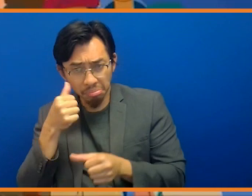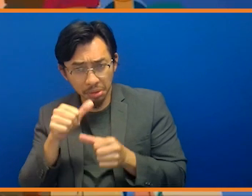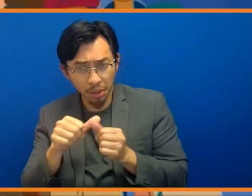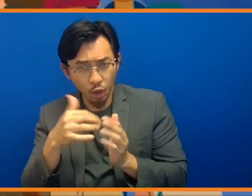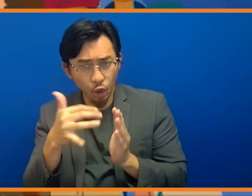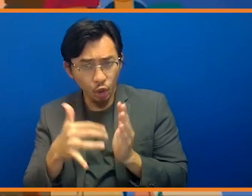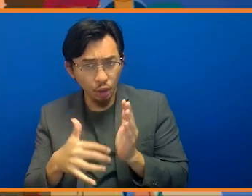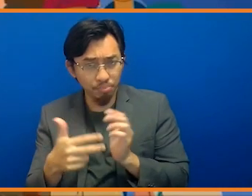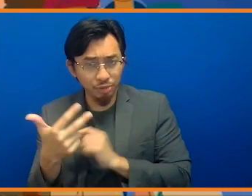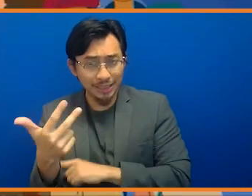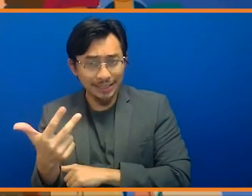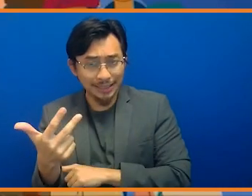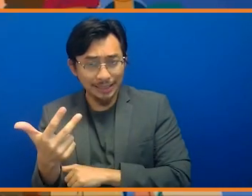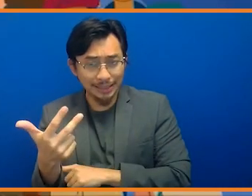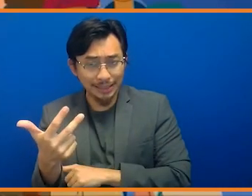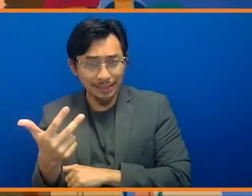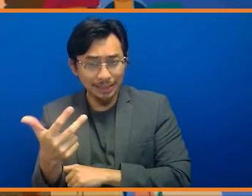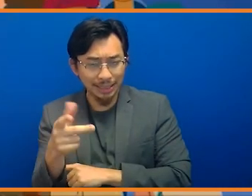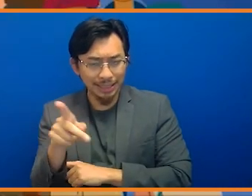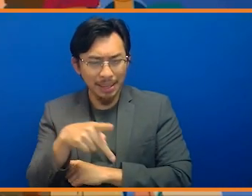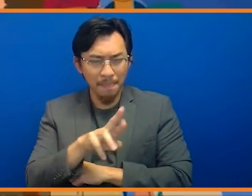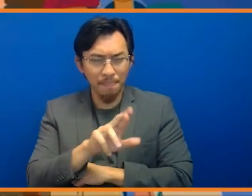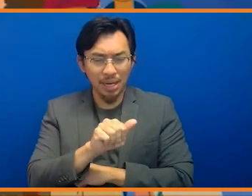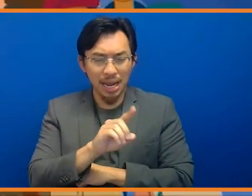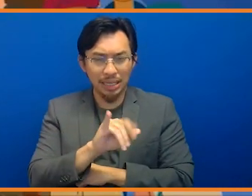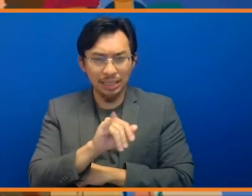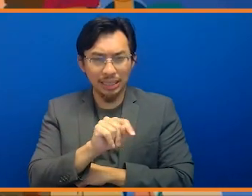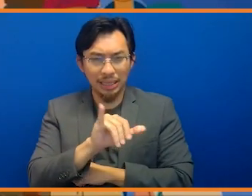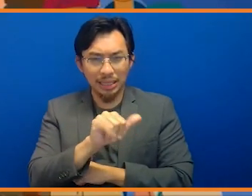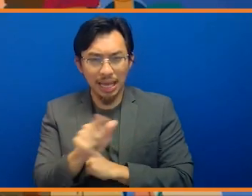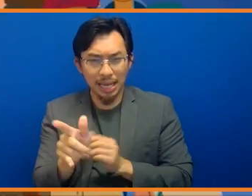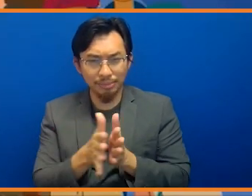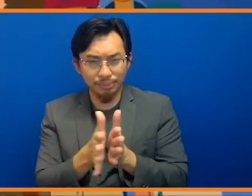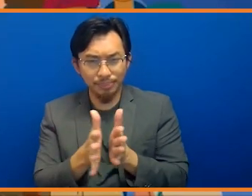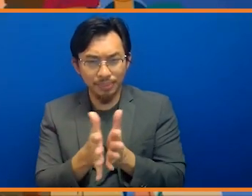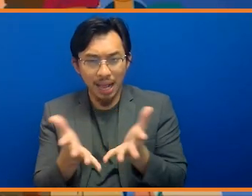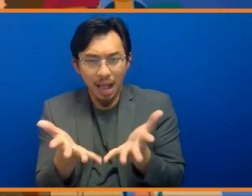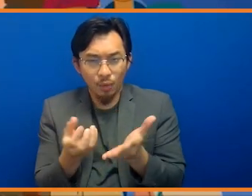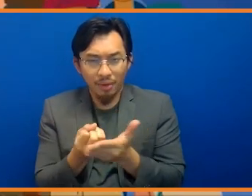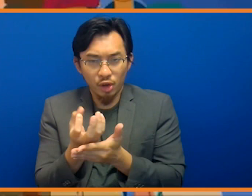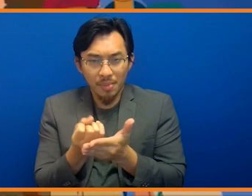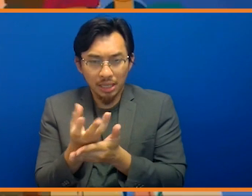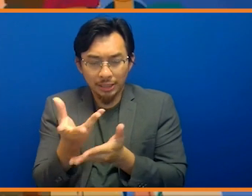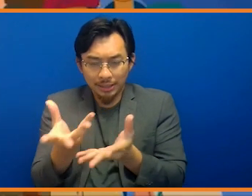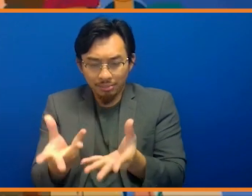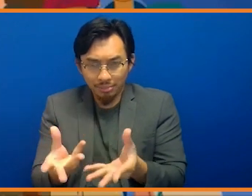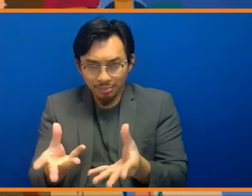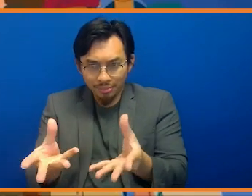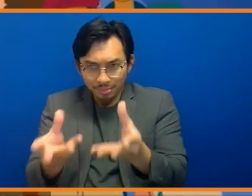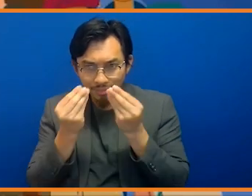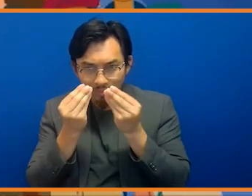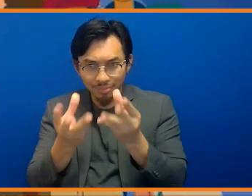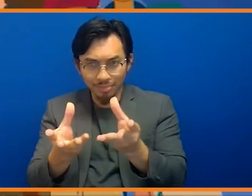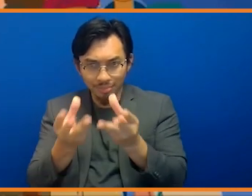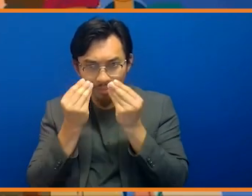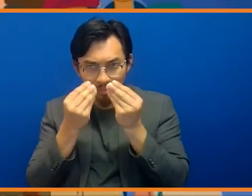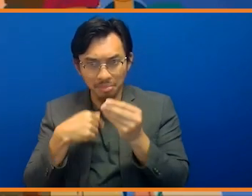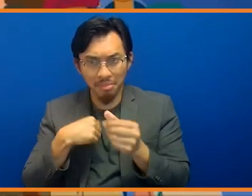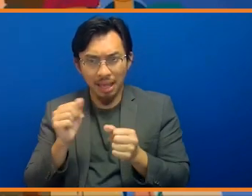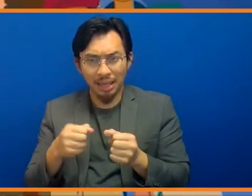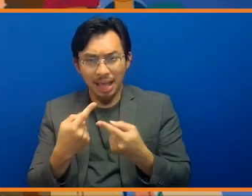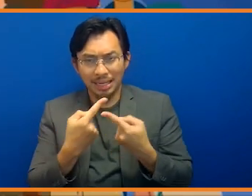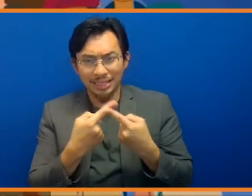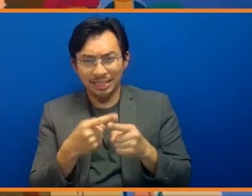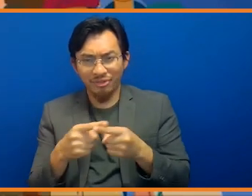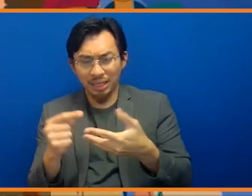I remember Dr. Praditya has explained how people receiving informations So you can use